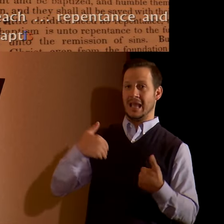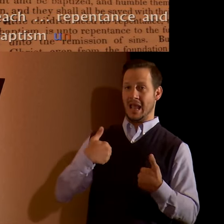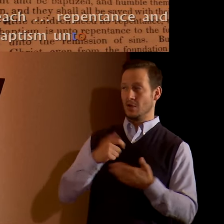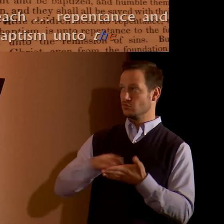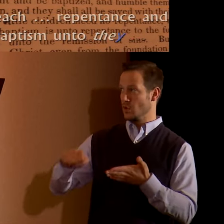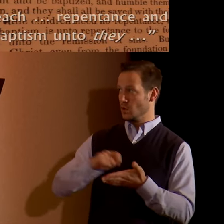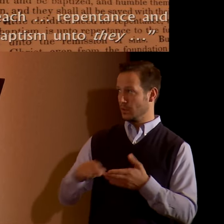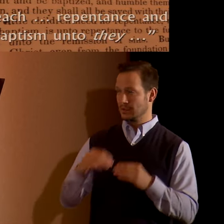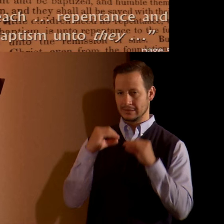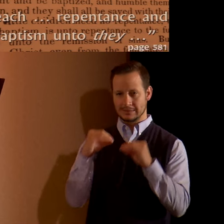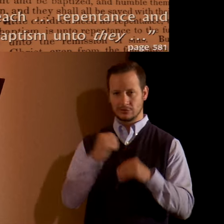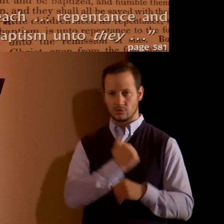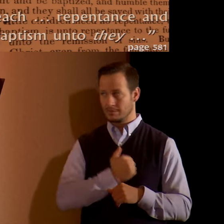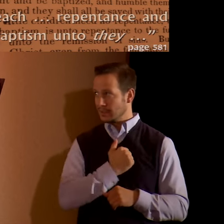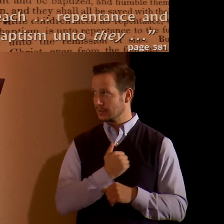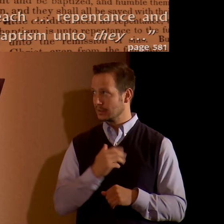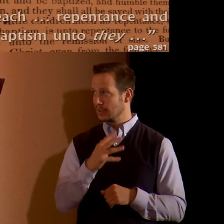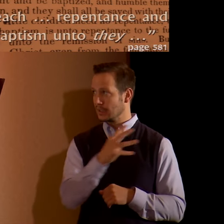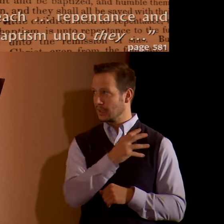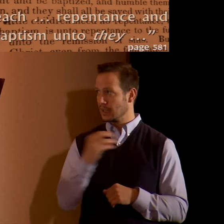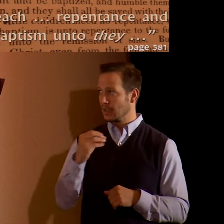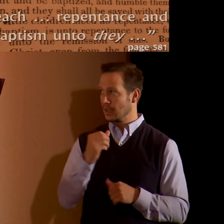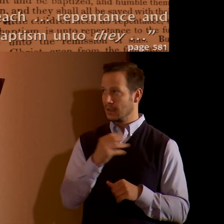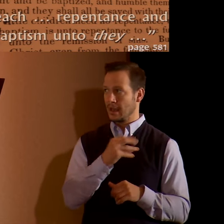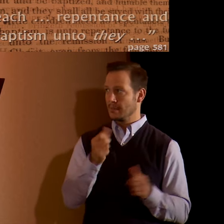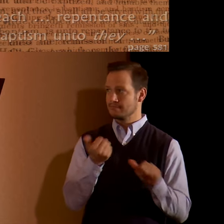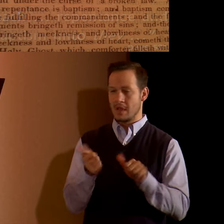Teach repentance and baptism unto they.